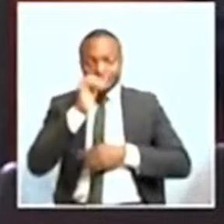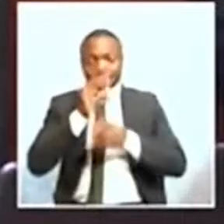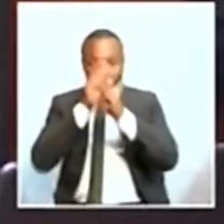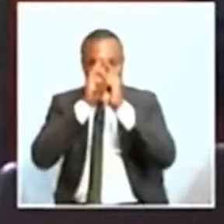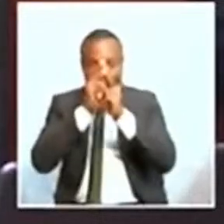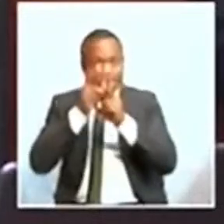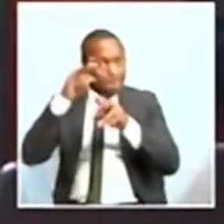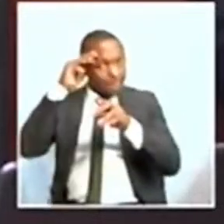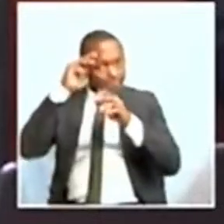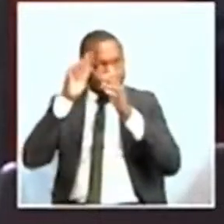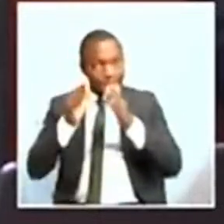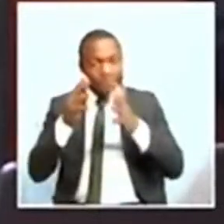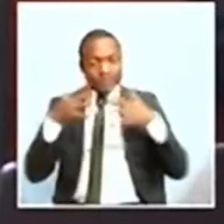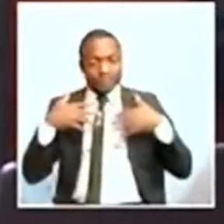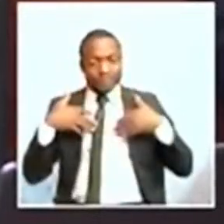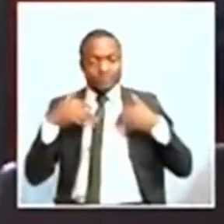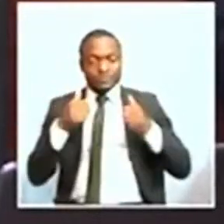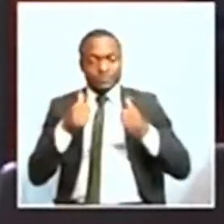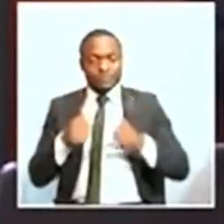Minister of Health.